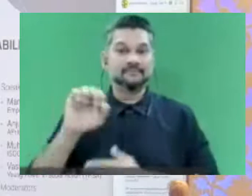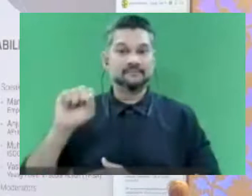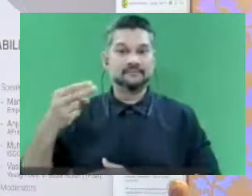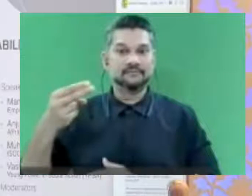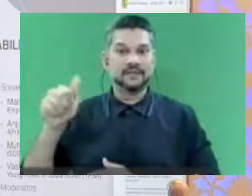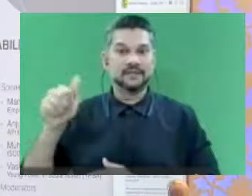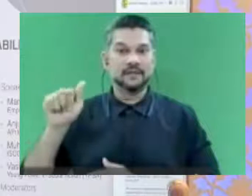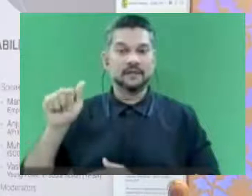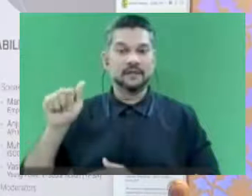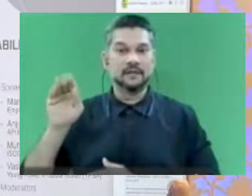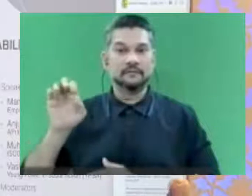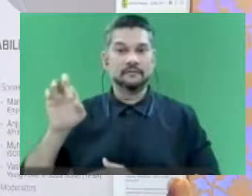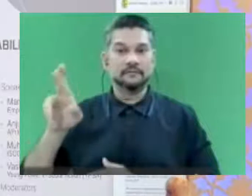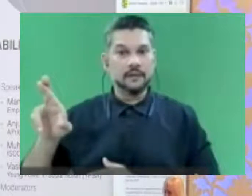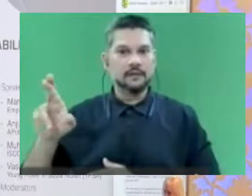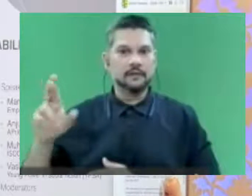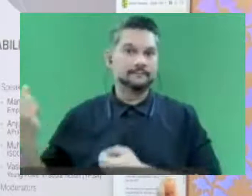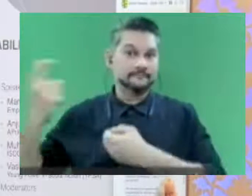Good.